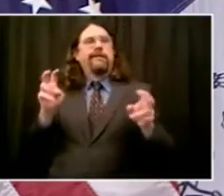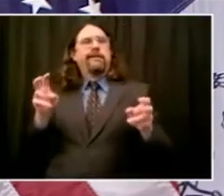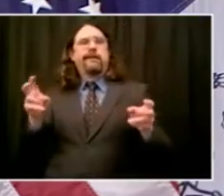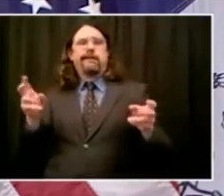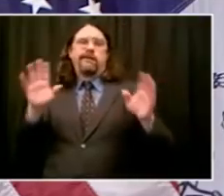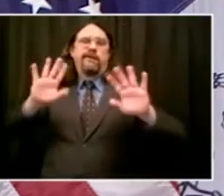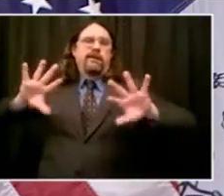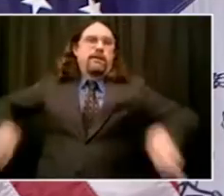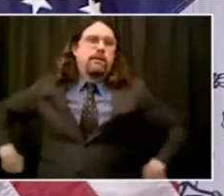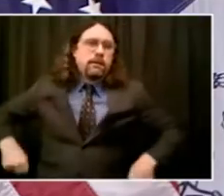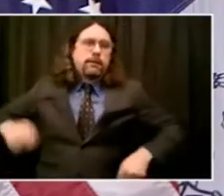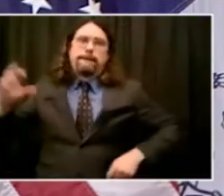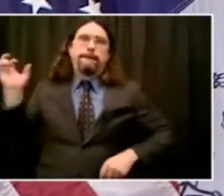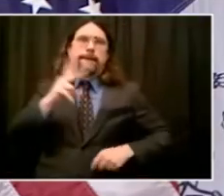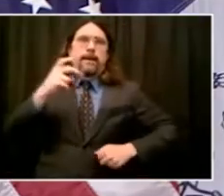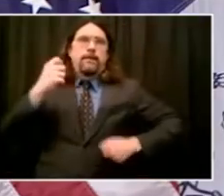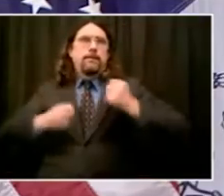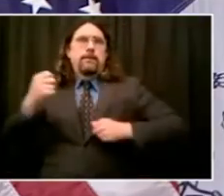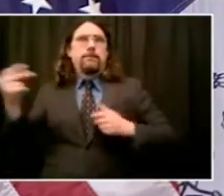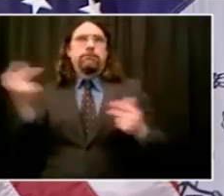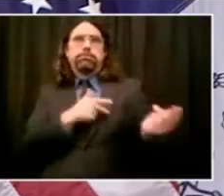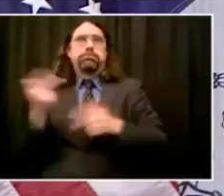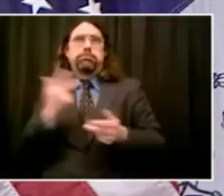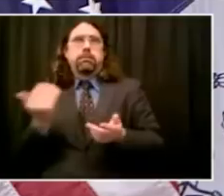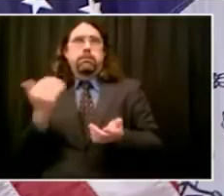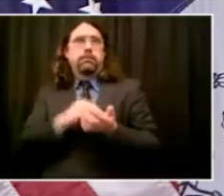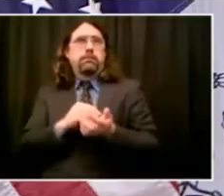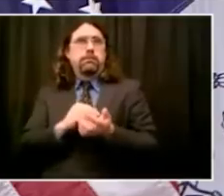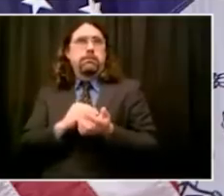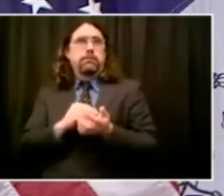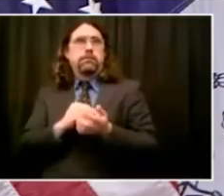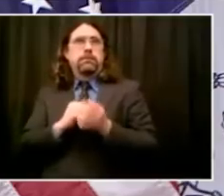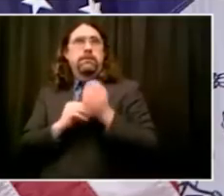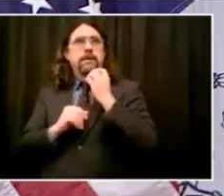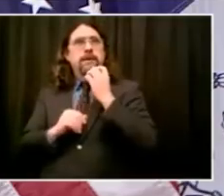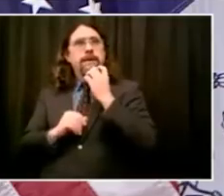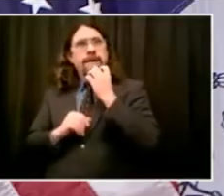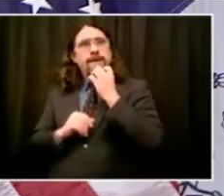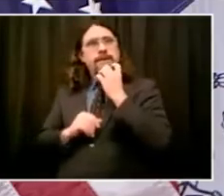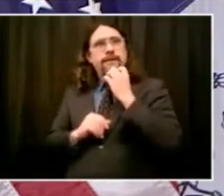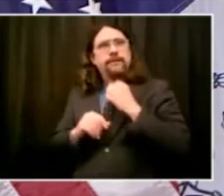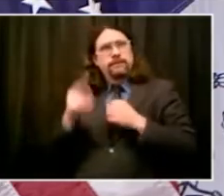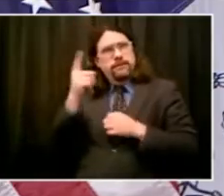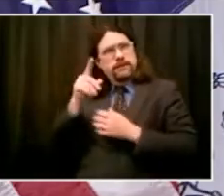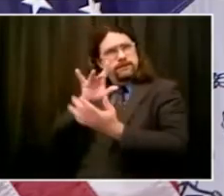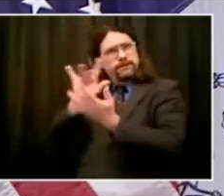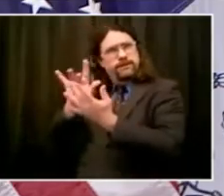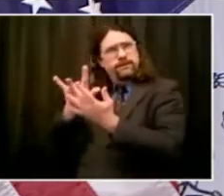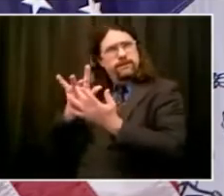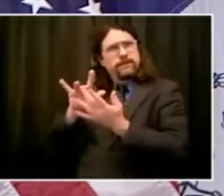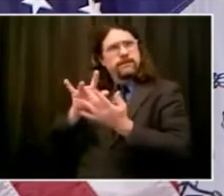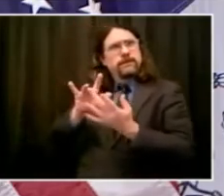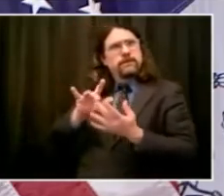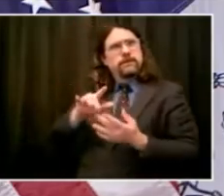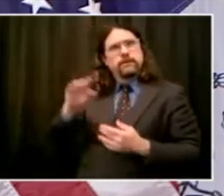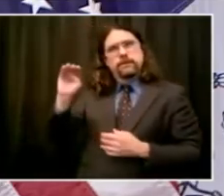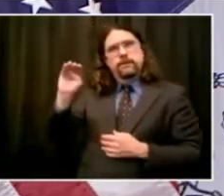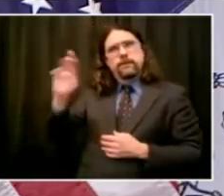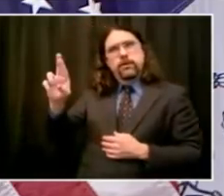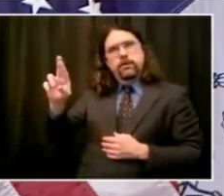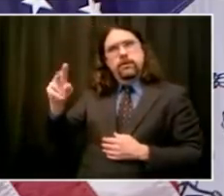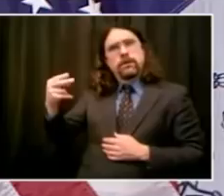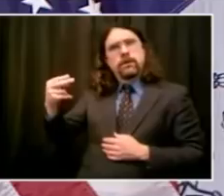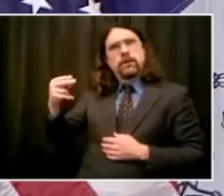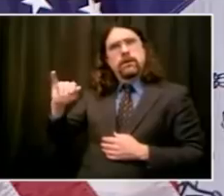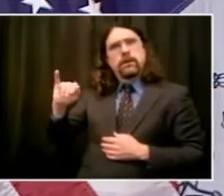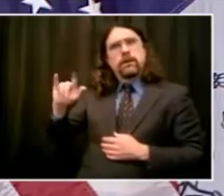cocktail? That's a wonderful quote. So first of all, you have done your research accurately. I think the world of Anne Hidalgo. I think she's